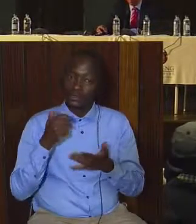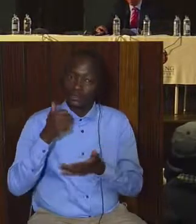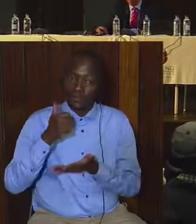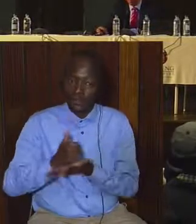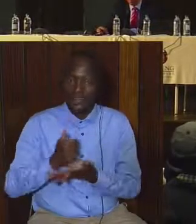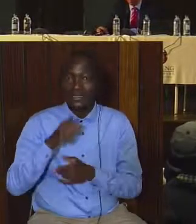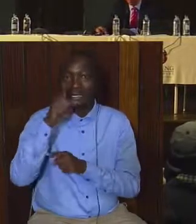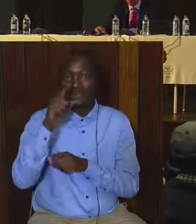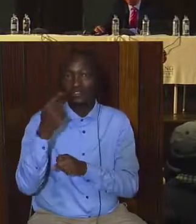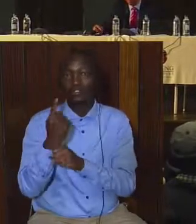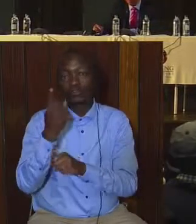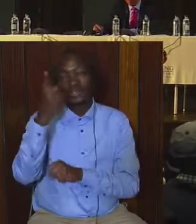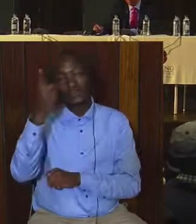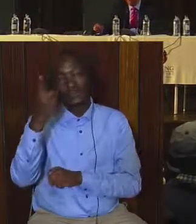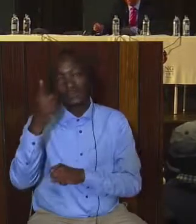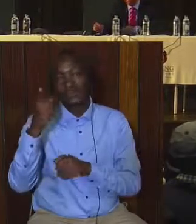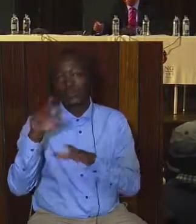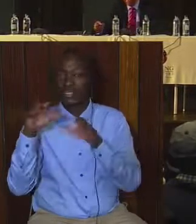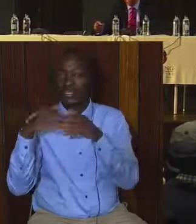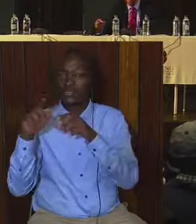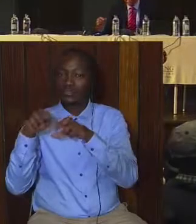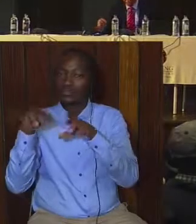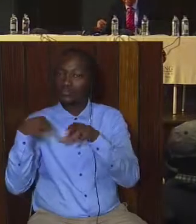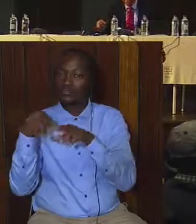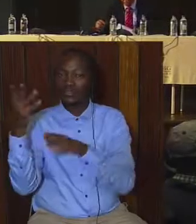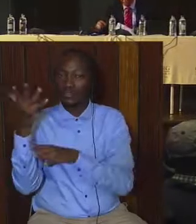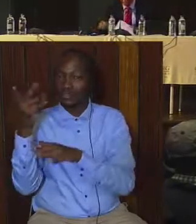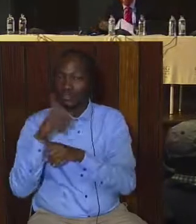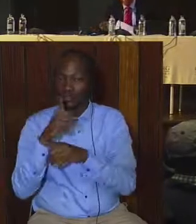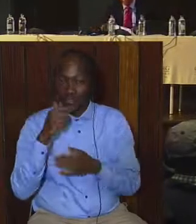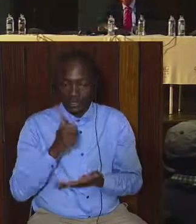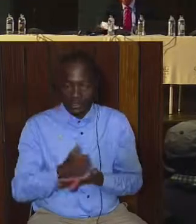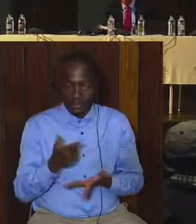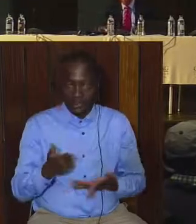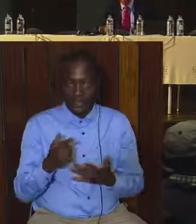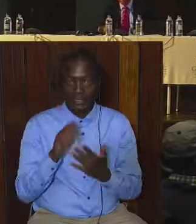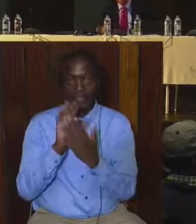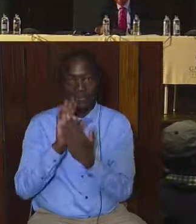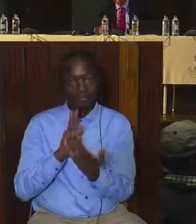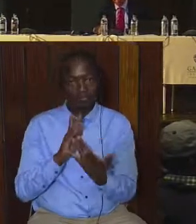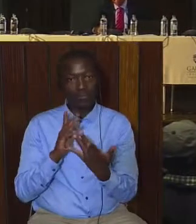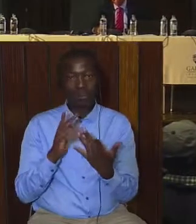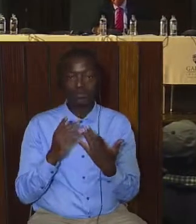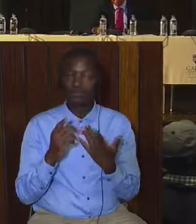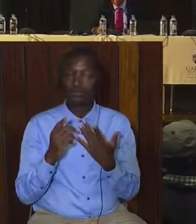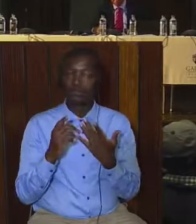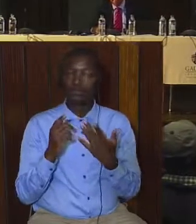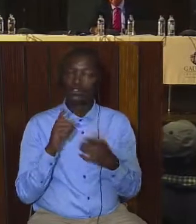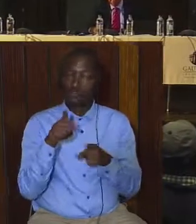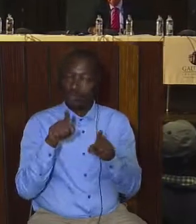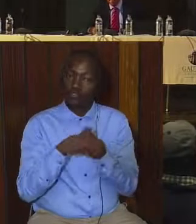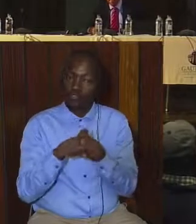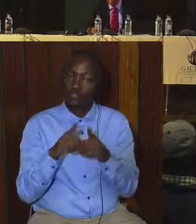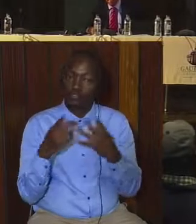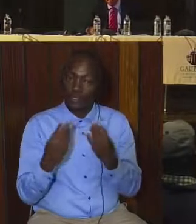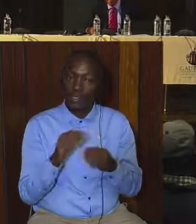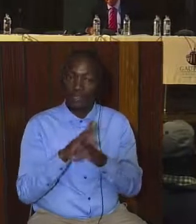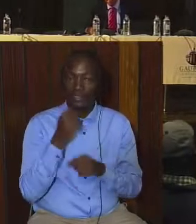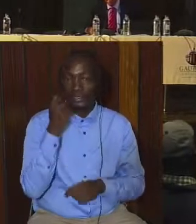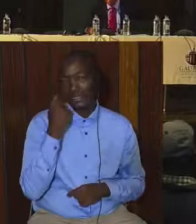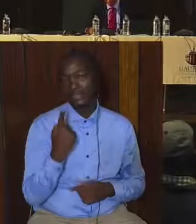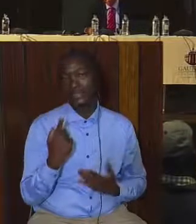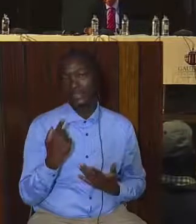in Joburg or in a committee room somewhere, we are sitting here in front of you so that you're also able to have an